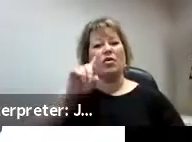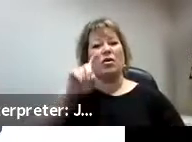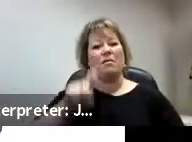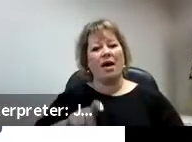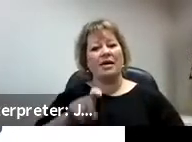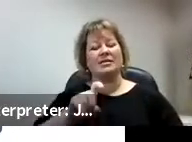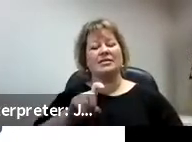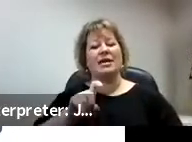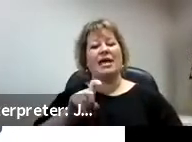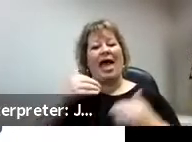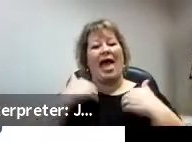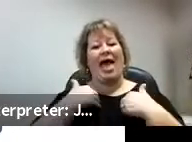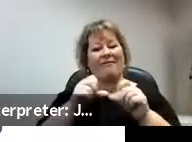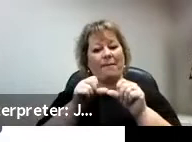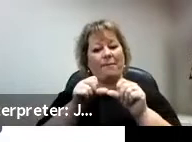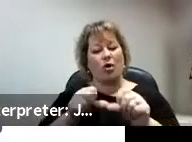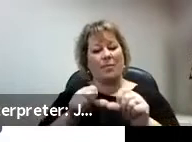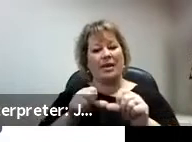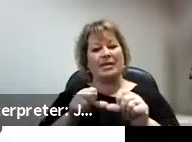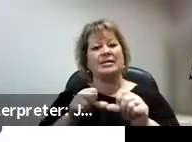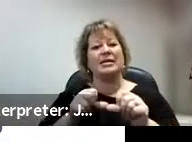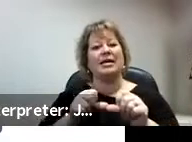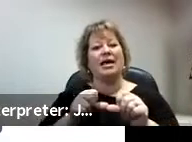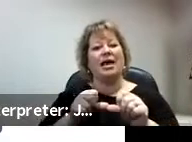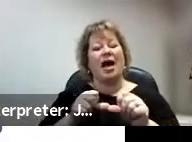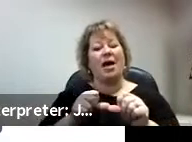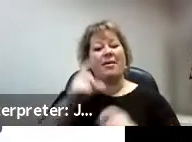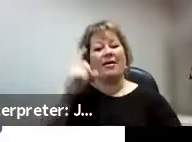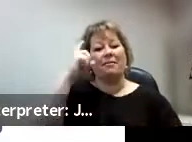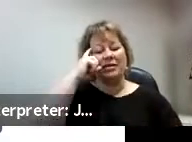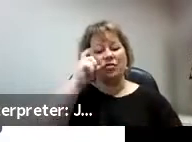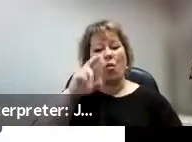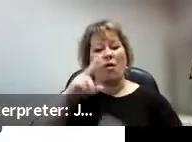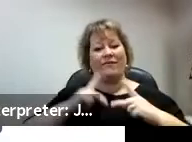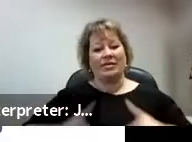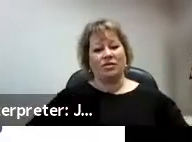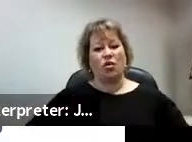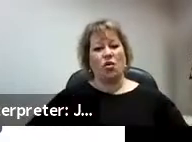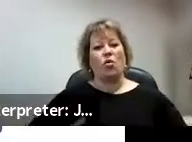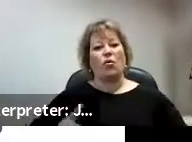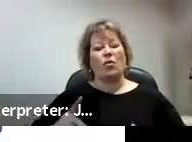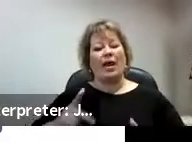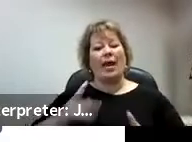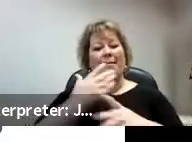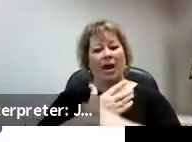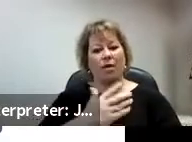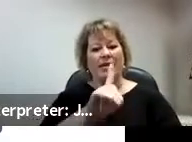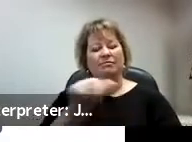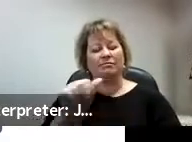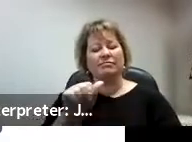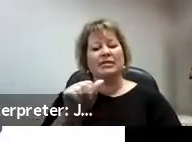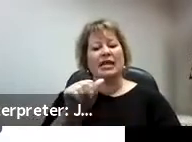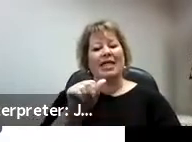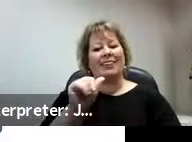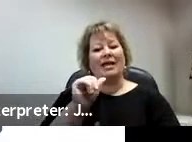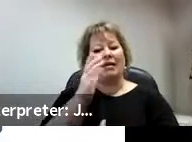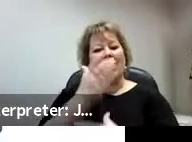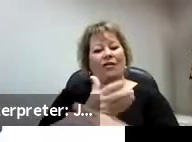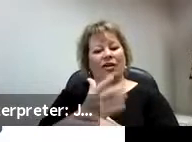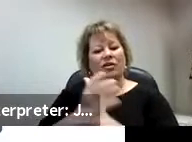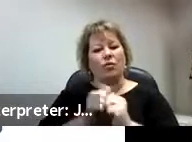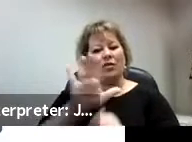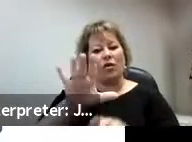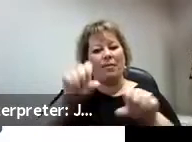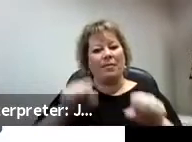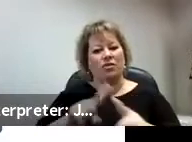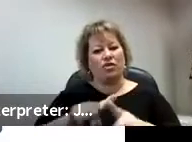a permanent physical or mental impairment which interferes with the ability to work, and Vocational Rehabilitation